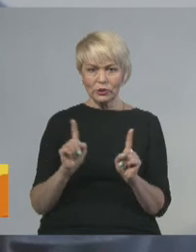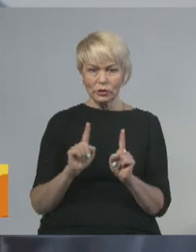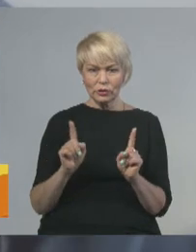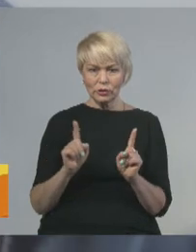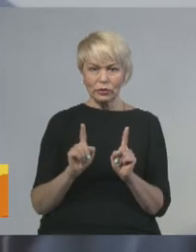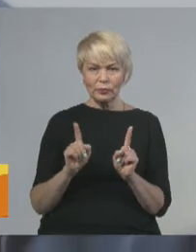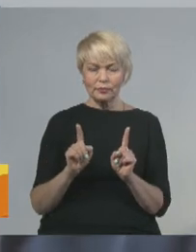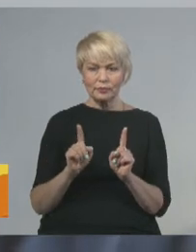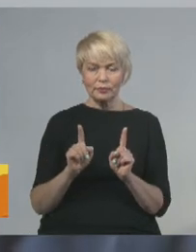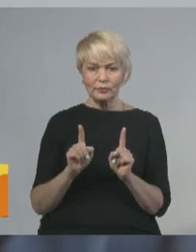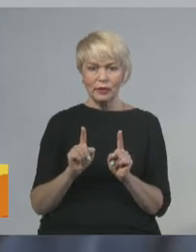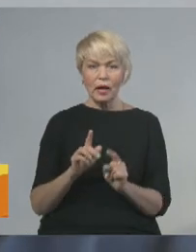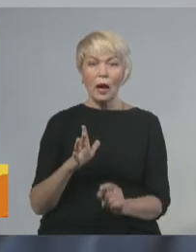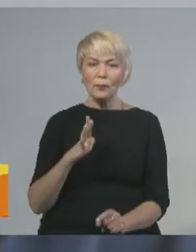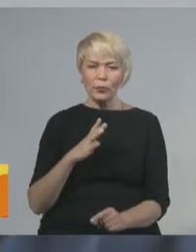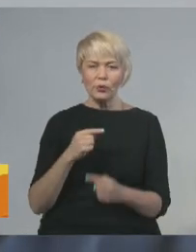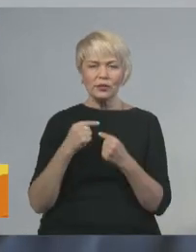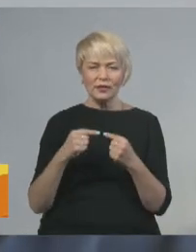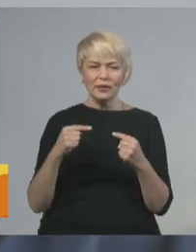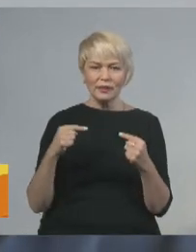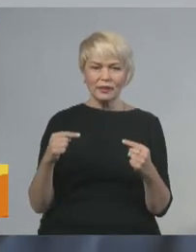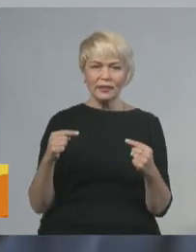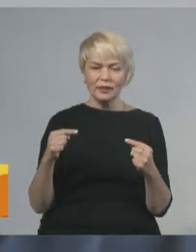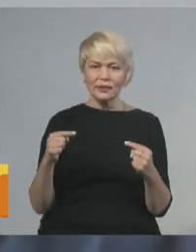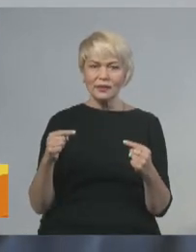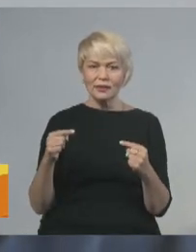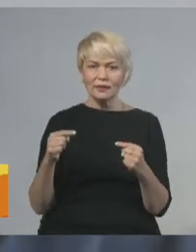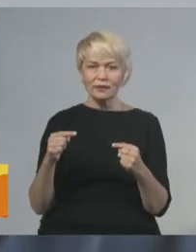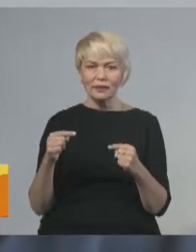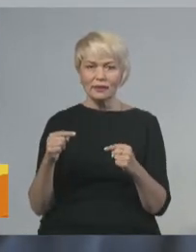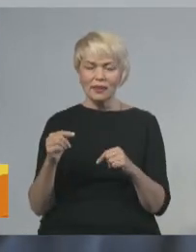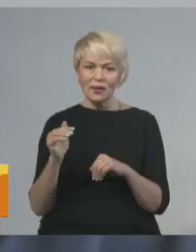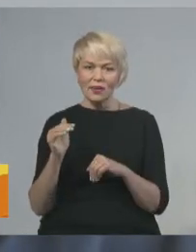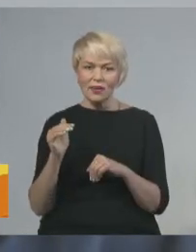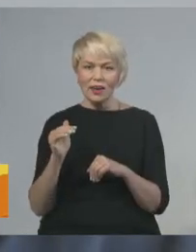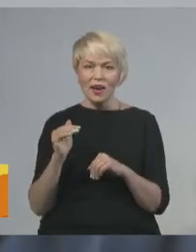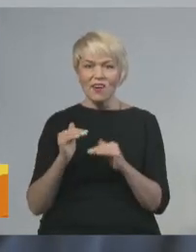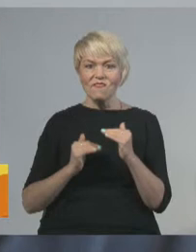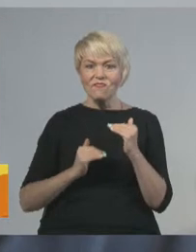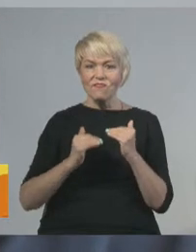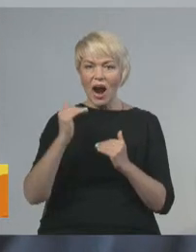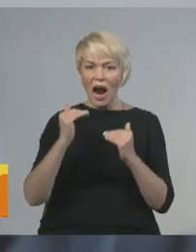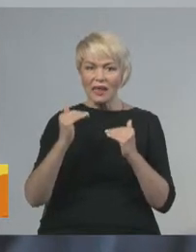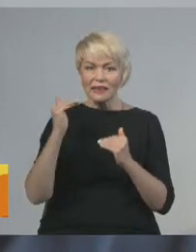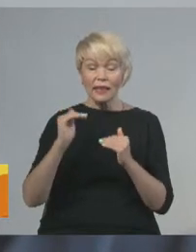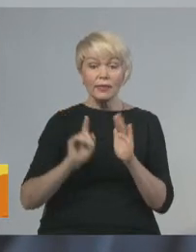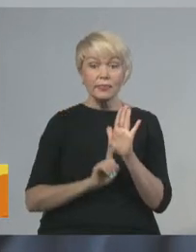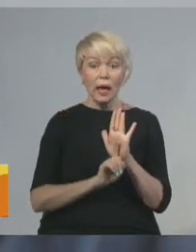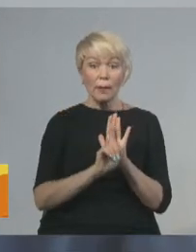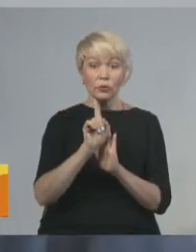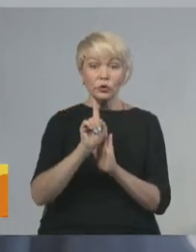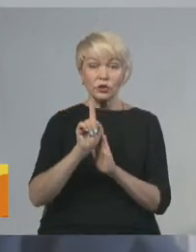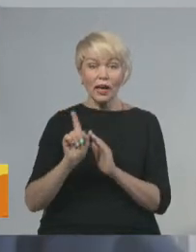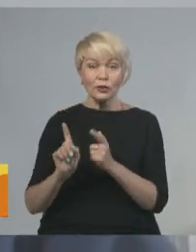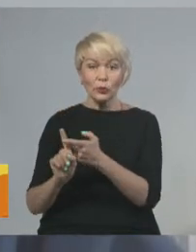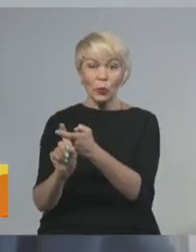there were phases of of this the first stage of first phase was at the very beginning of the pandemic